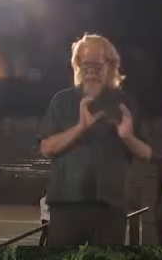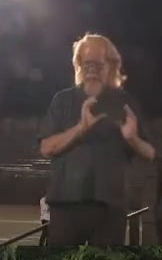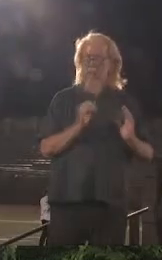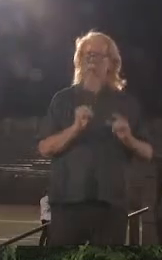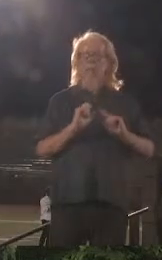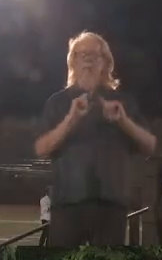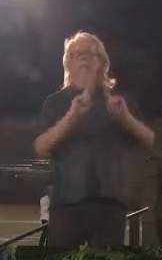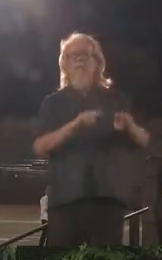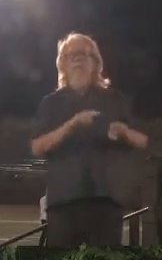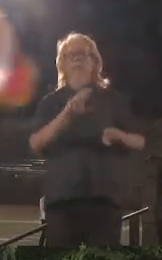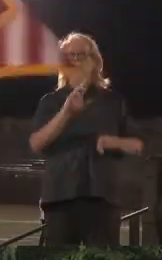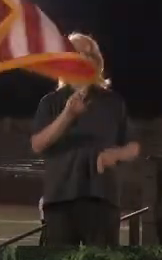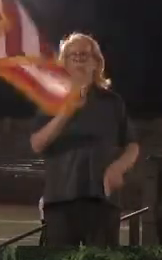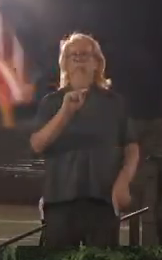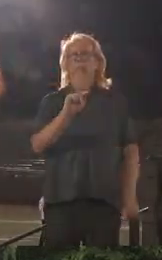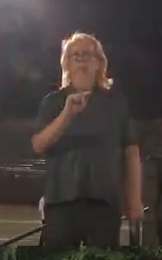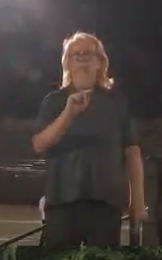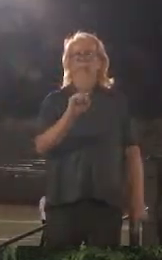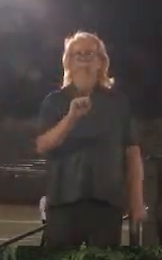Antonio.